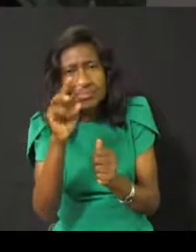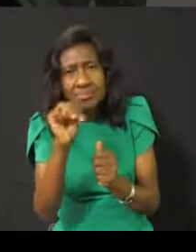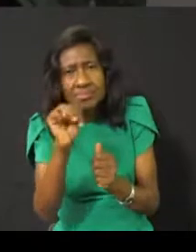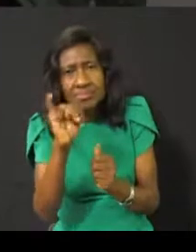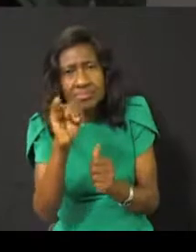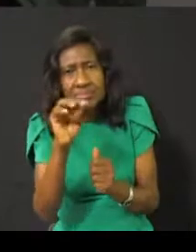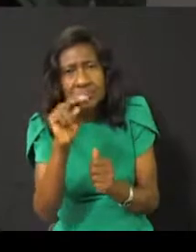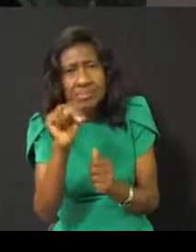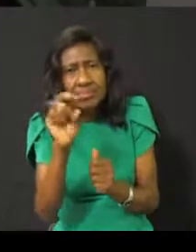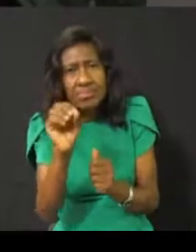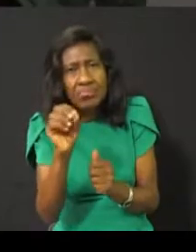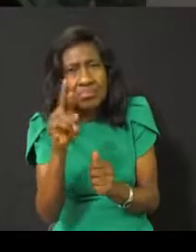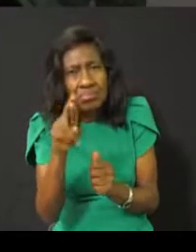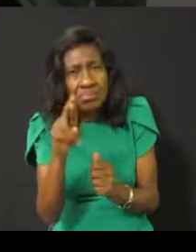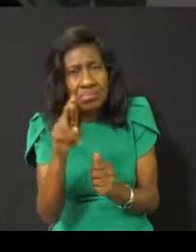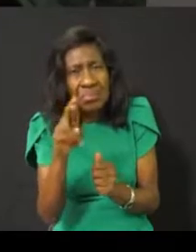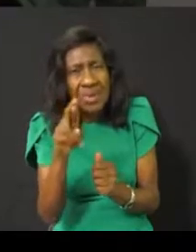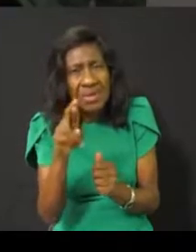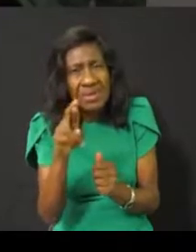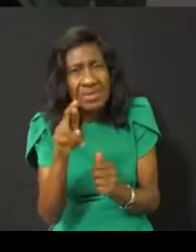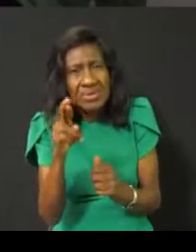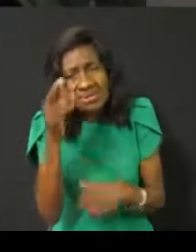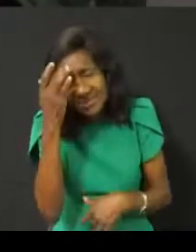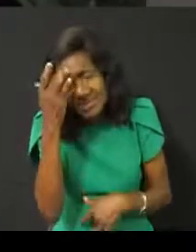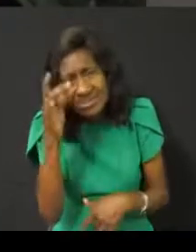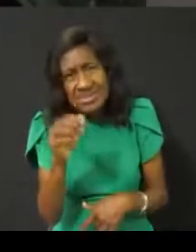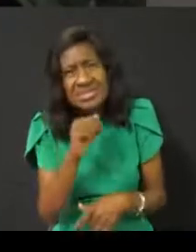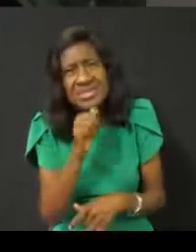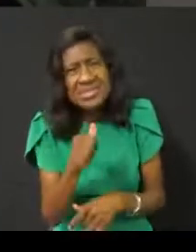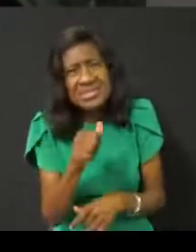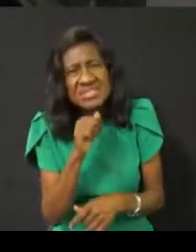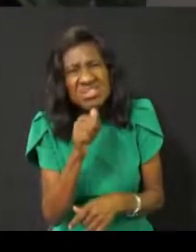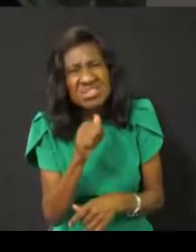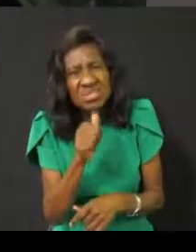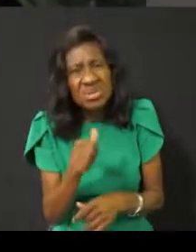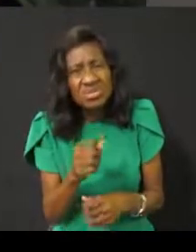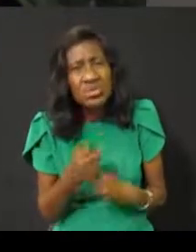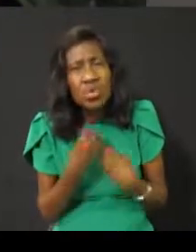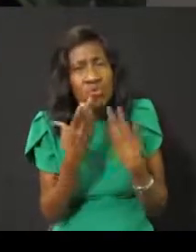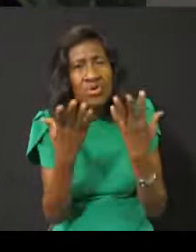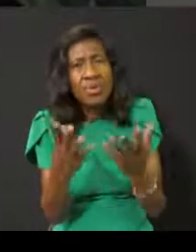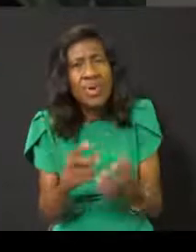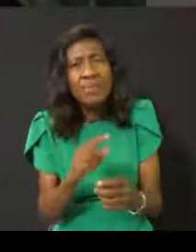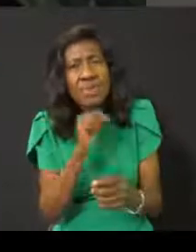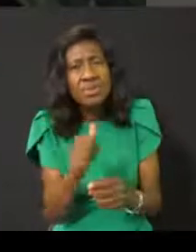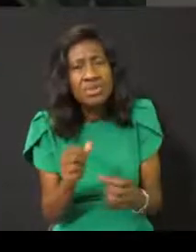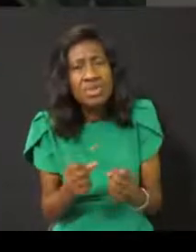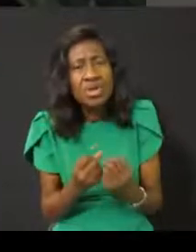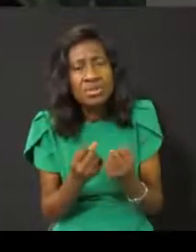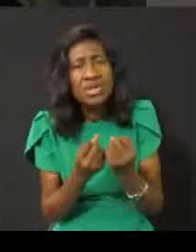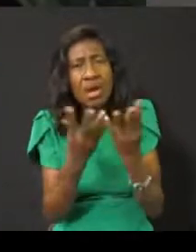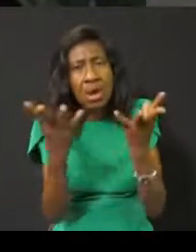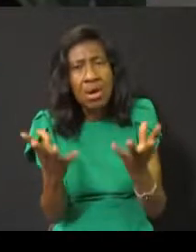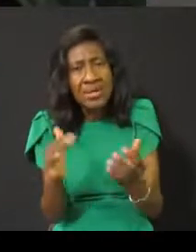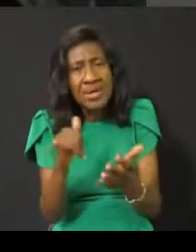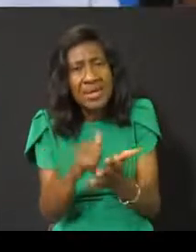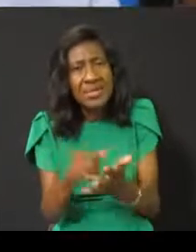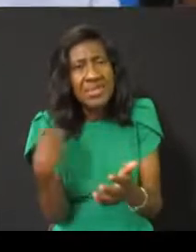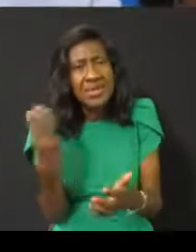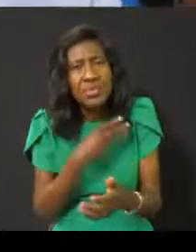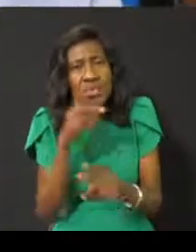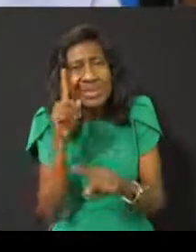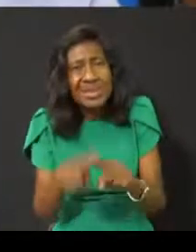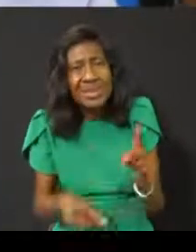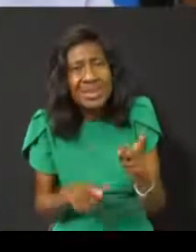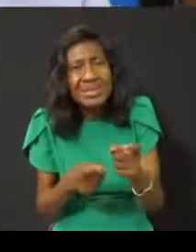I don't feel currently that we're being overwhelmed. Well, thank you very much for that response, Dr. Lee. I think we're going